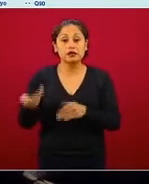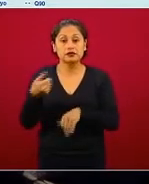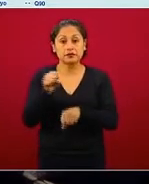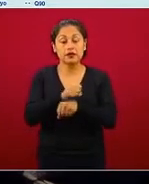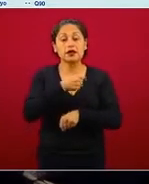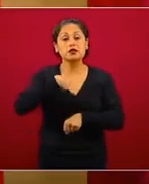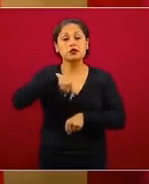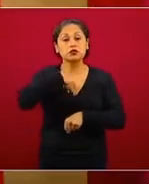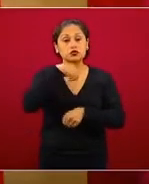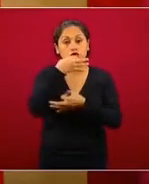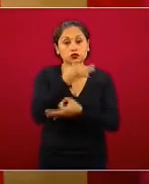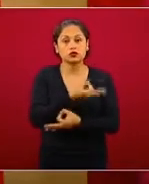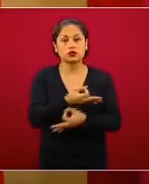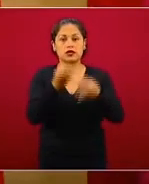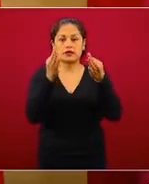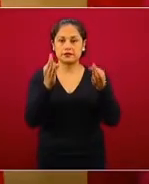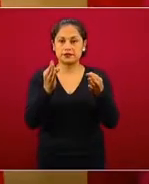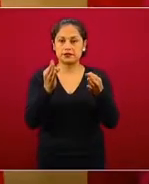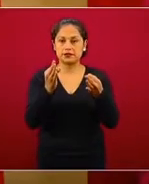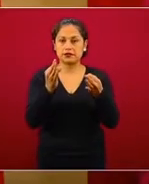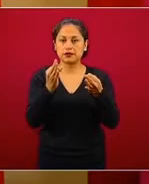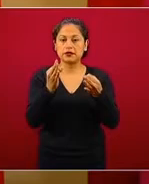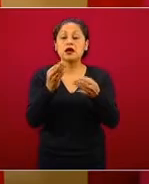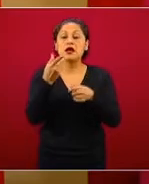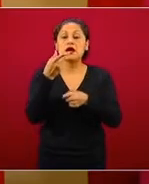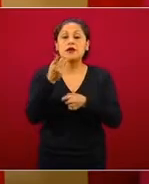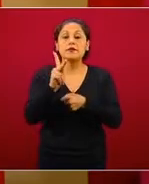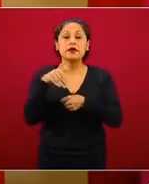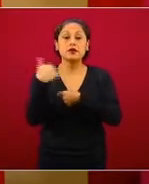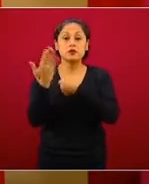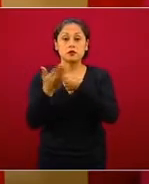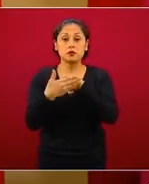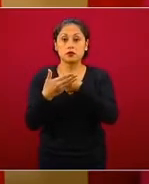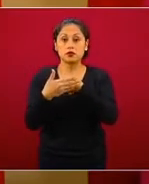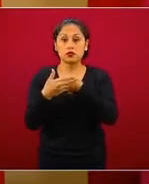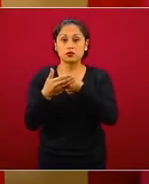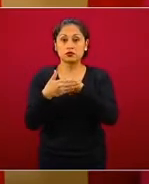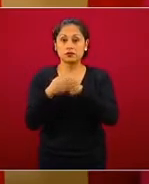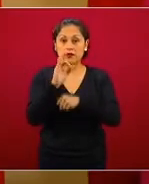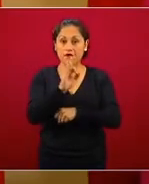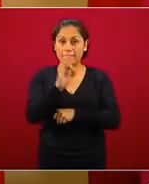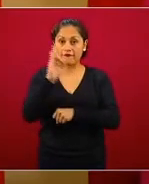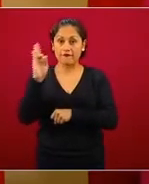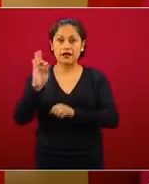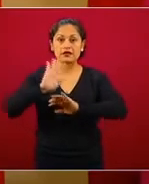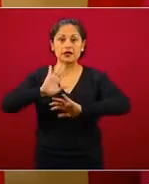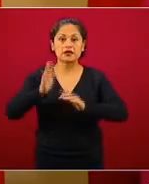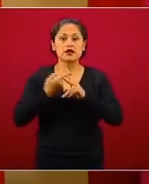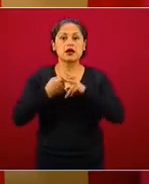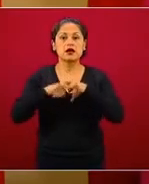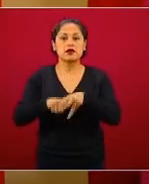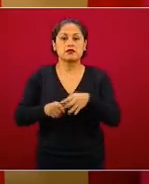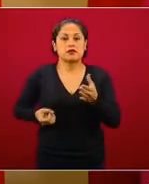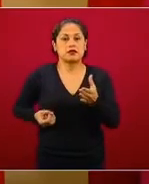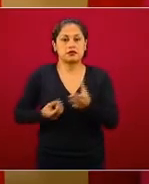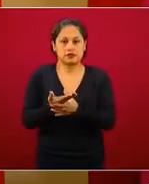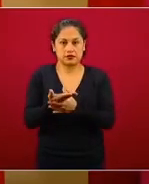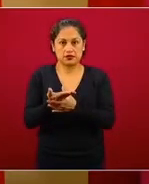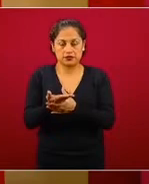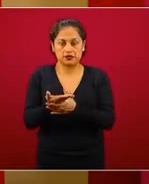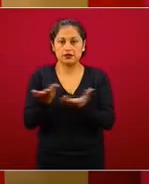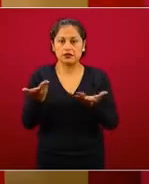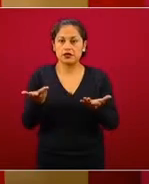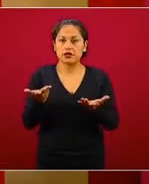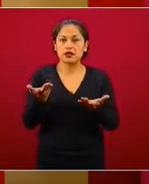room on the slide, but basically it would be ending in the third week of August, which is when we would be